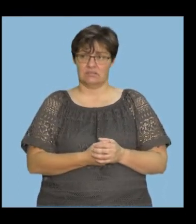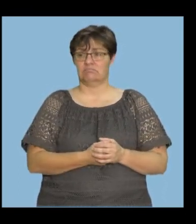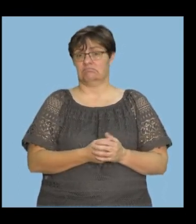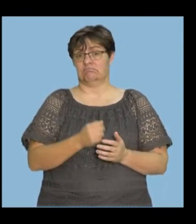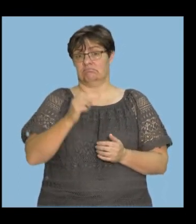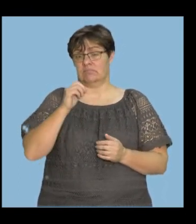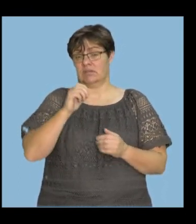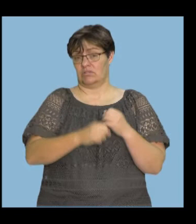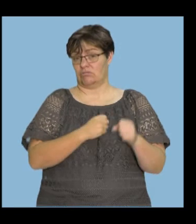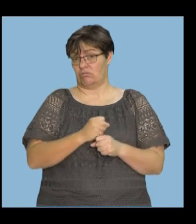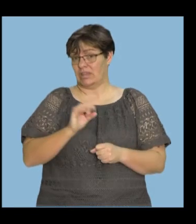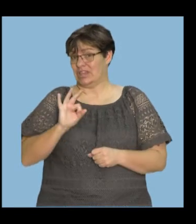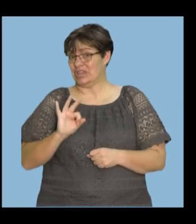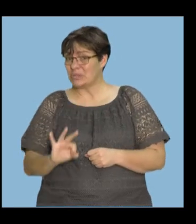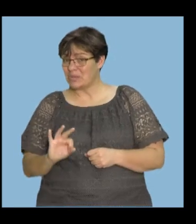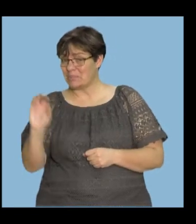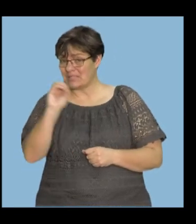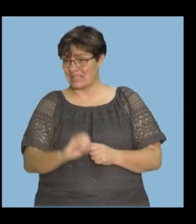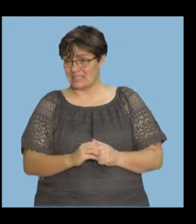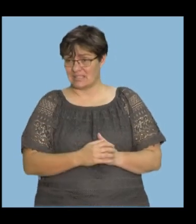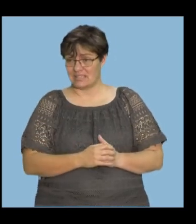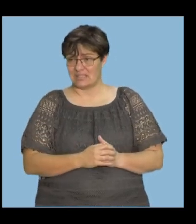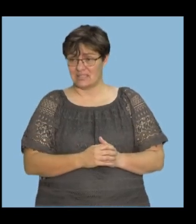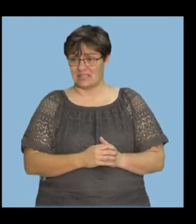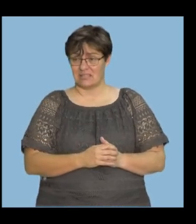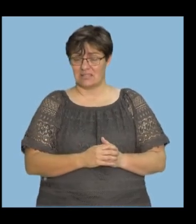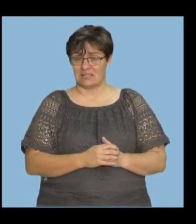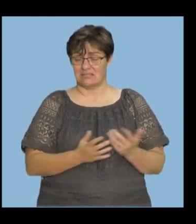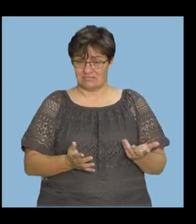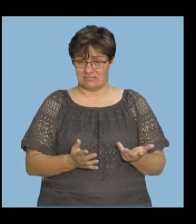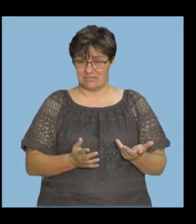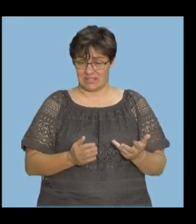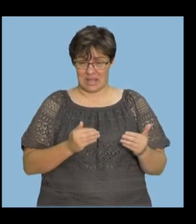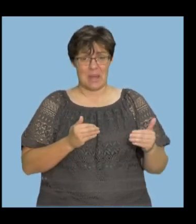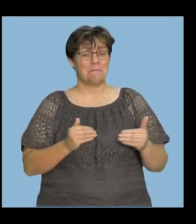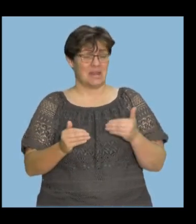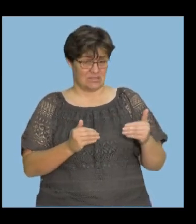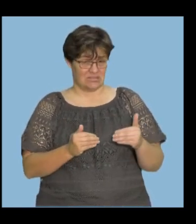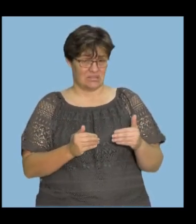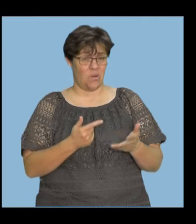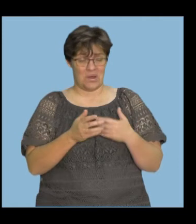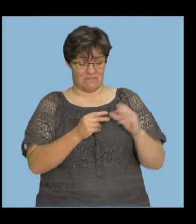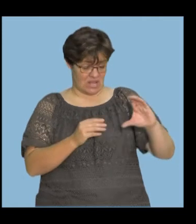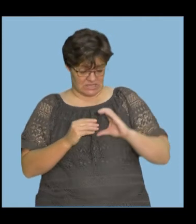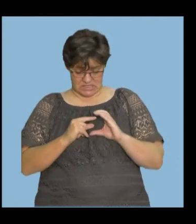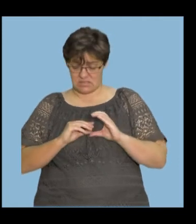3, only 3%, which they managed to make on whatever they